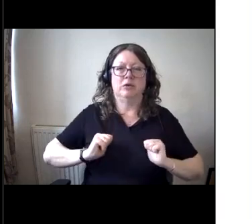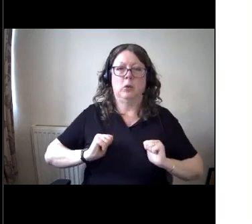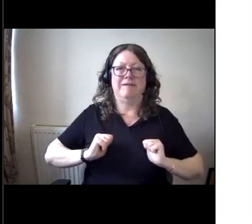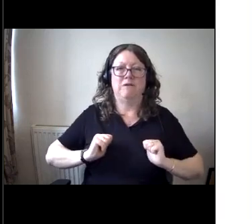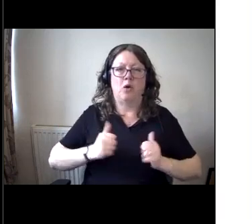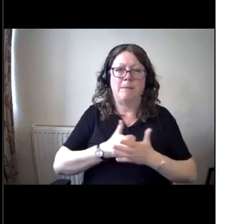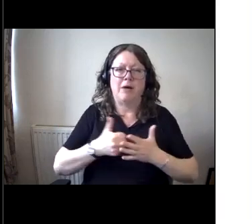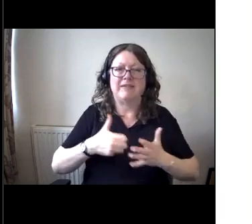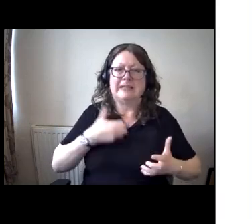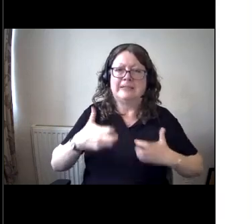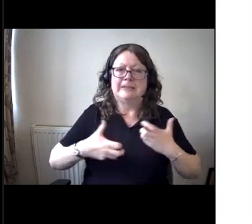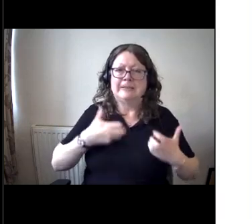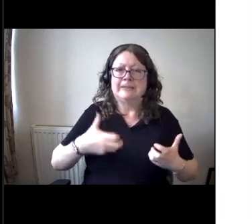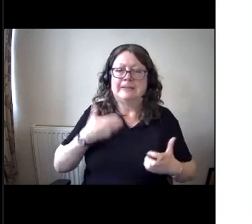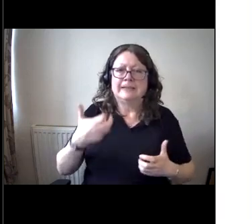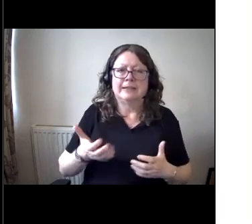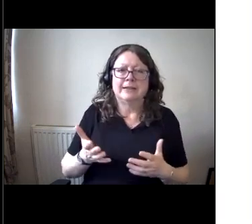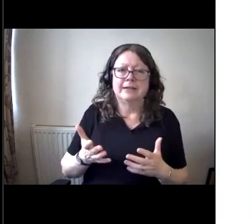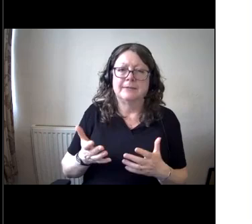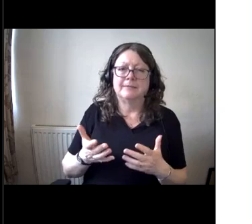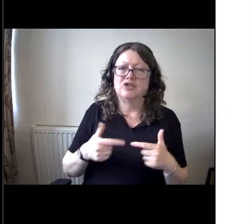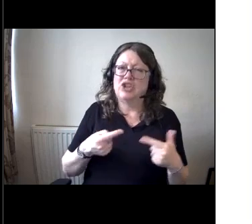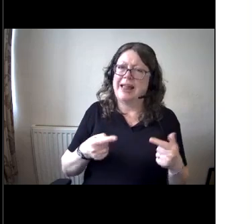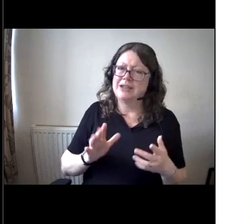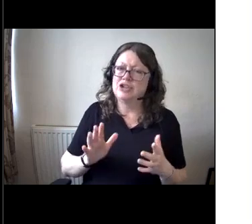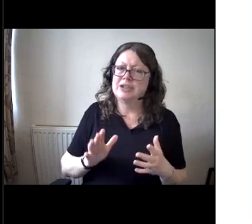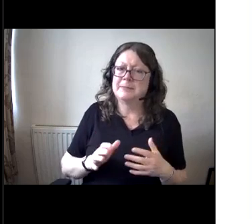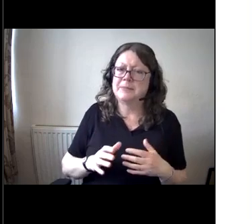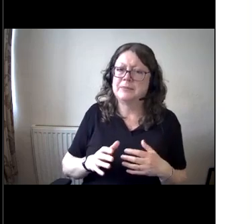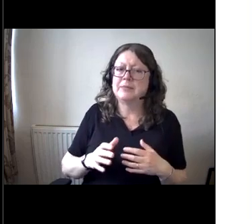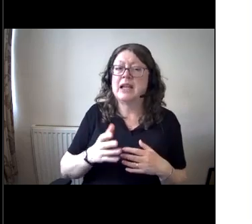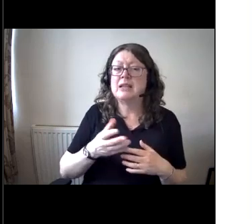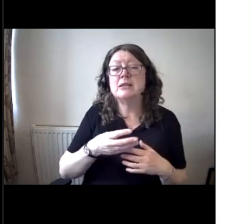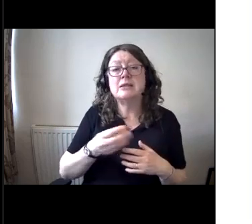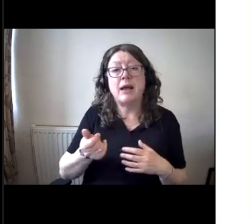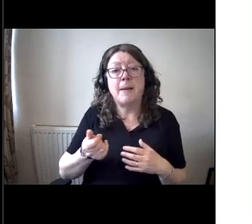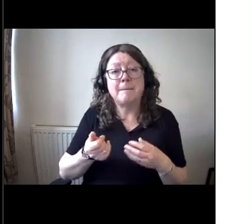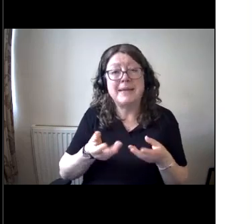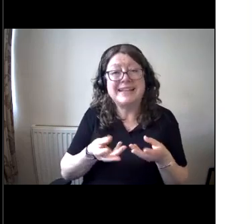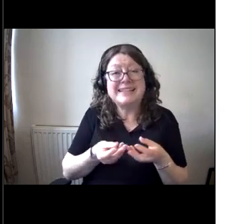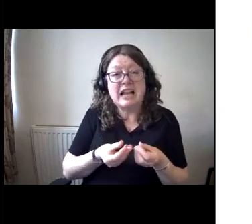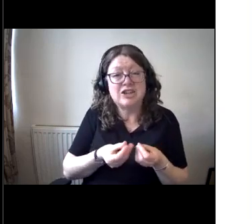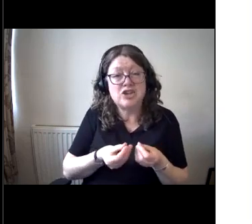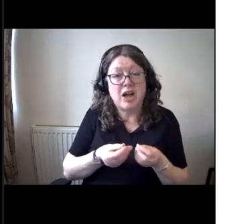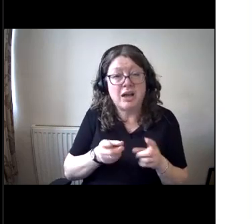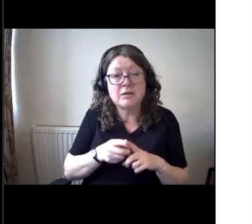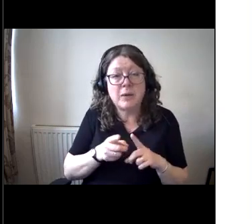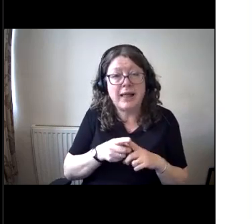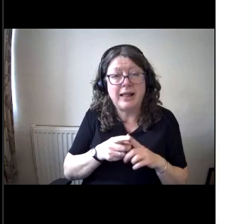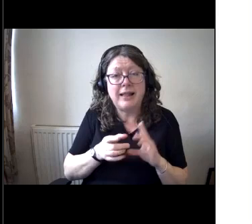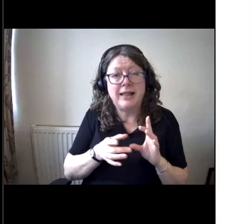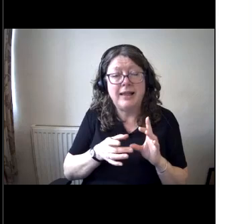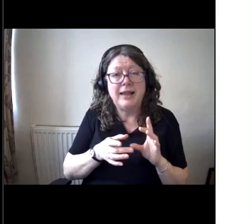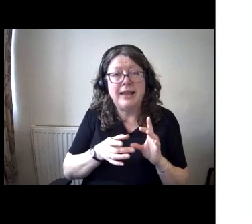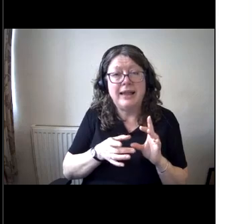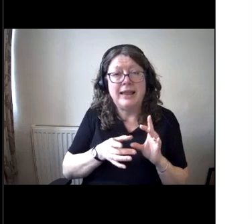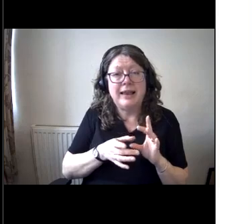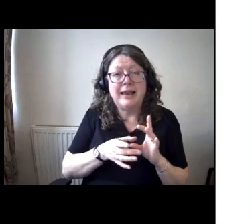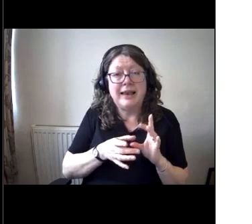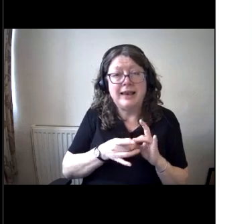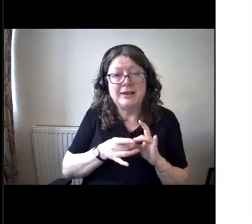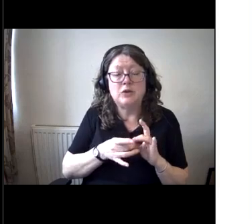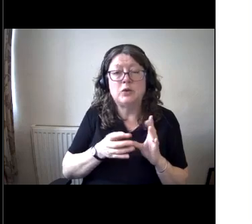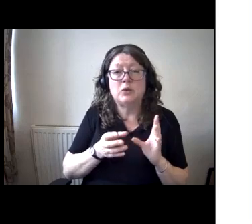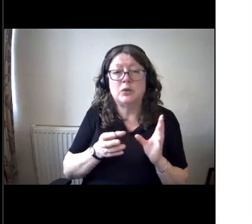see challenges around that. Disliking certain textures, not just to touch, but also thinking about young people who struggle with certain types